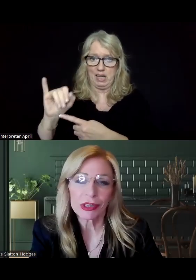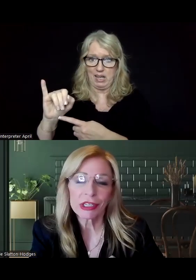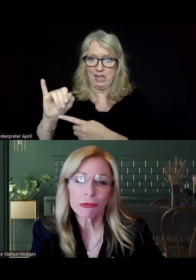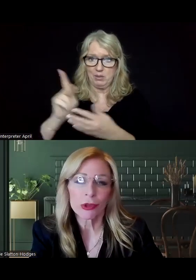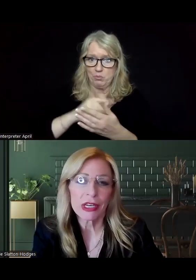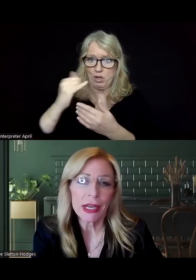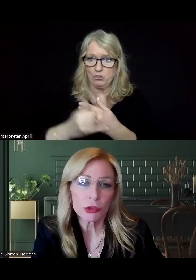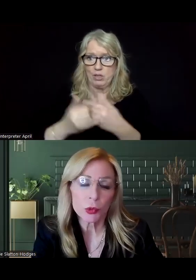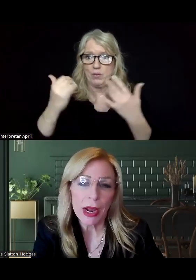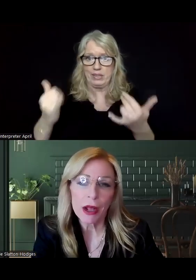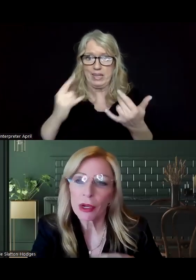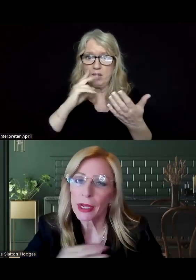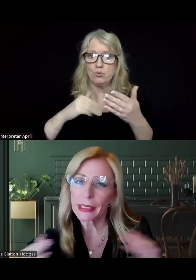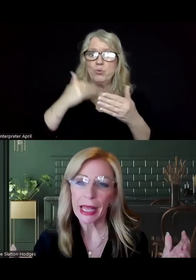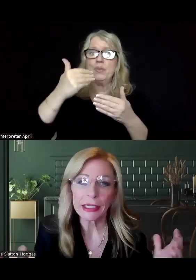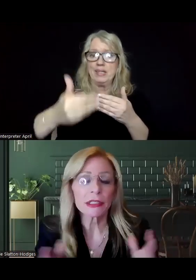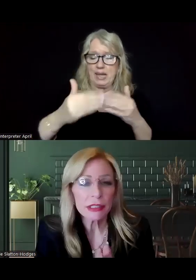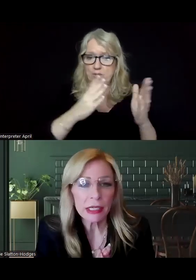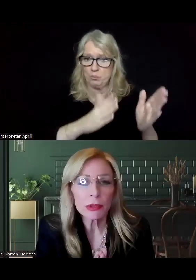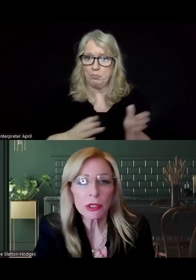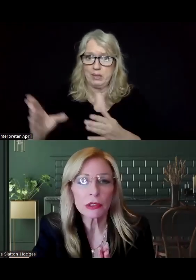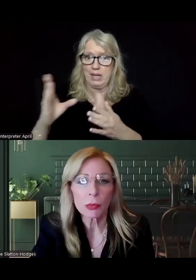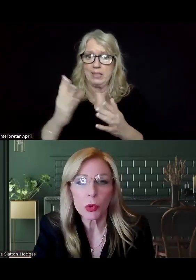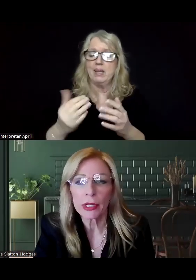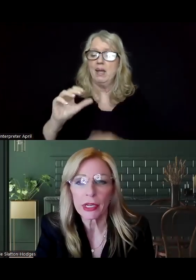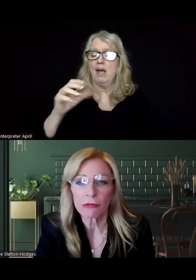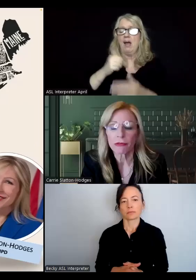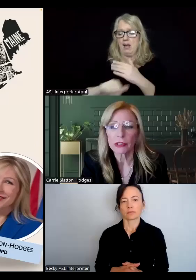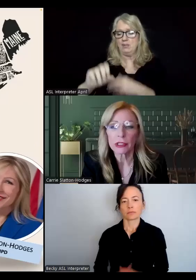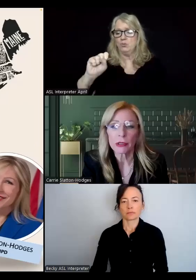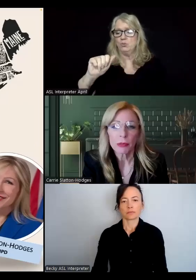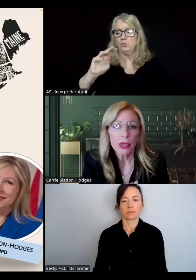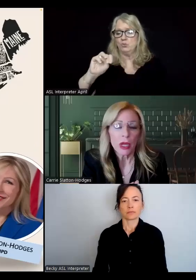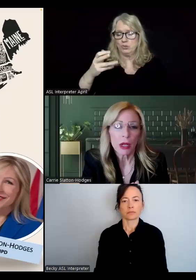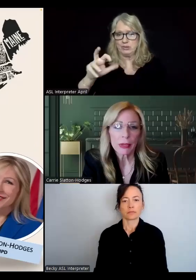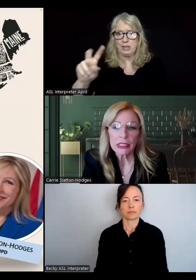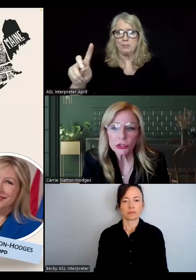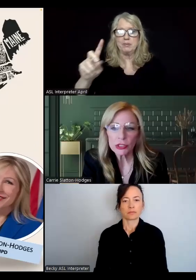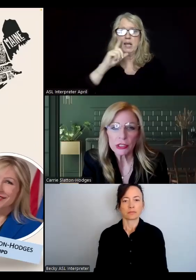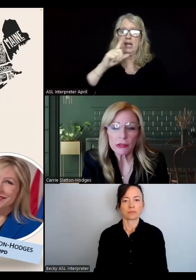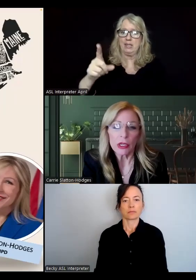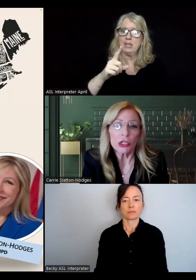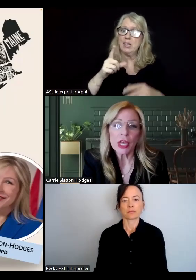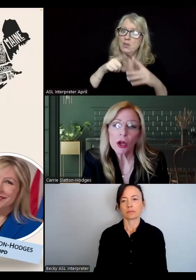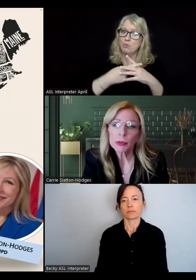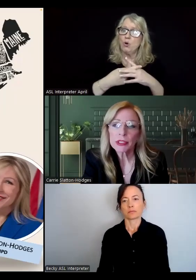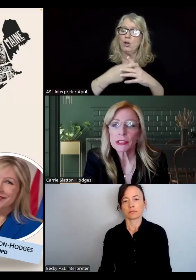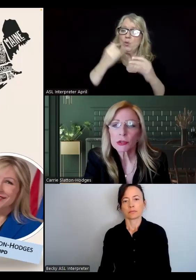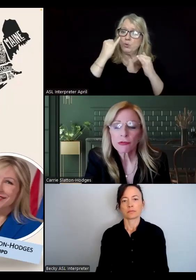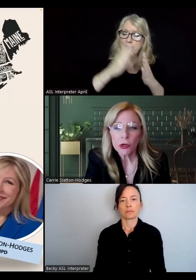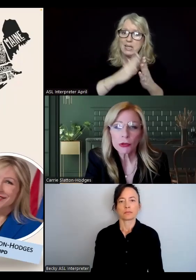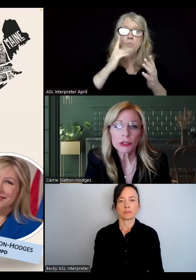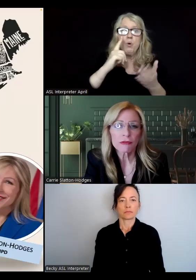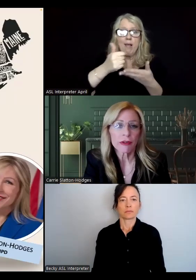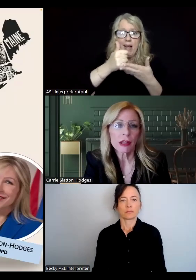review currently for the next round. Again, a SAMHSA supported and funded initiative to help